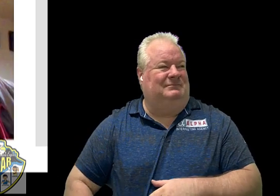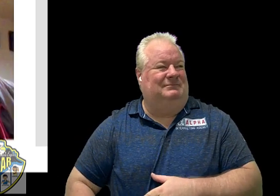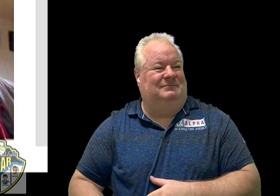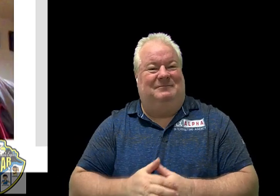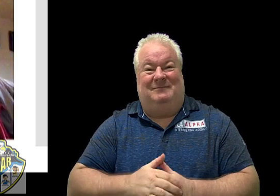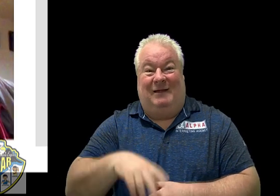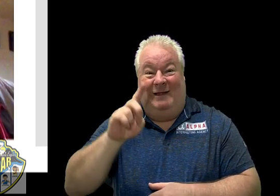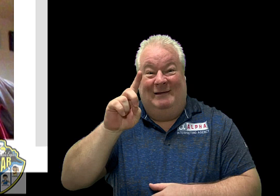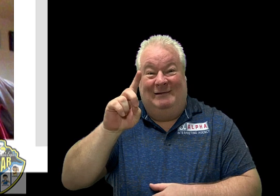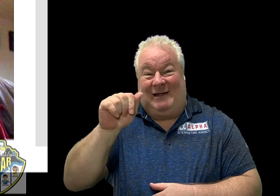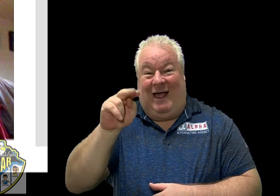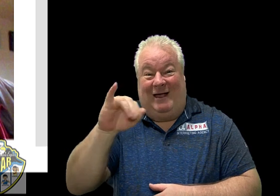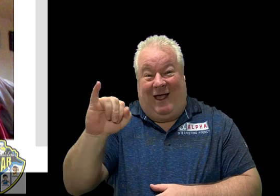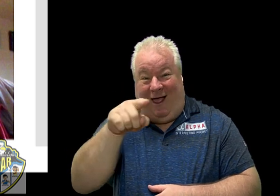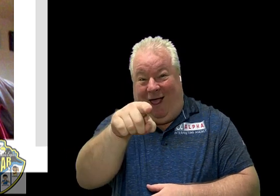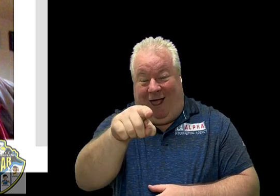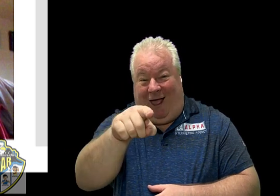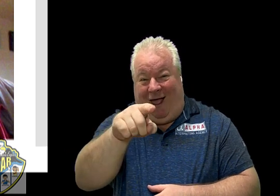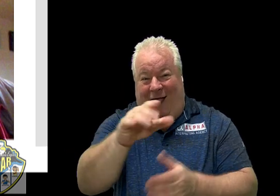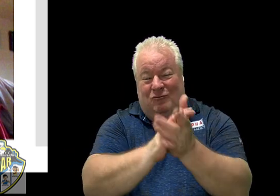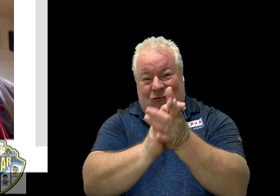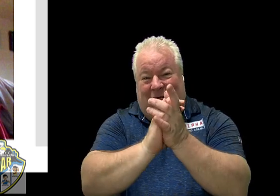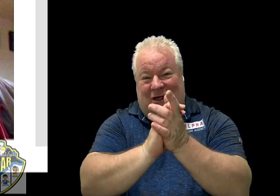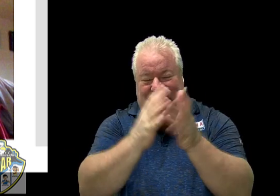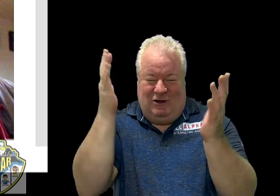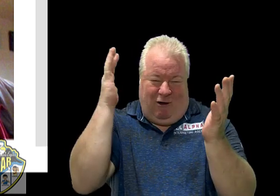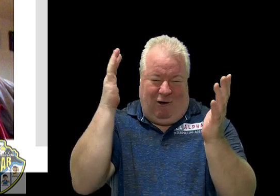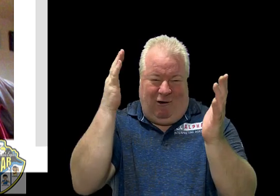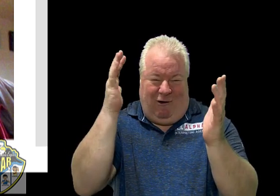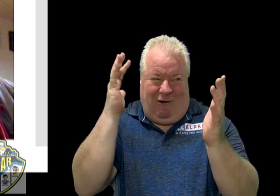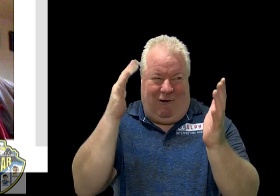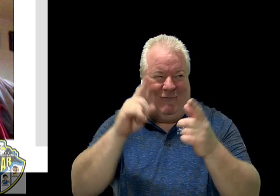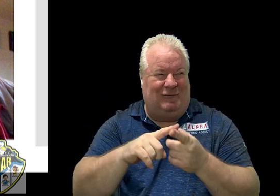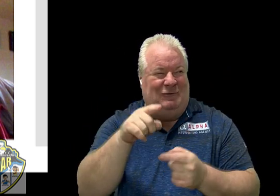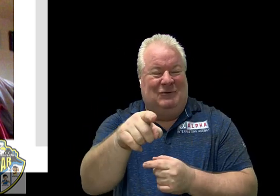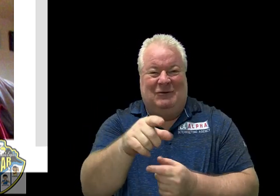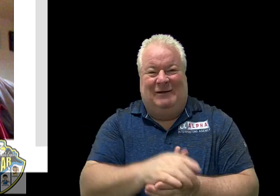And Danny, congratulations